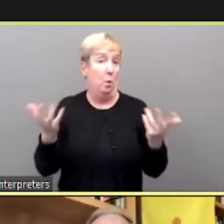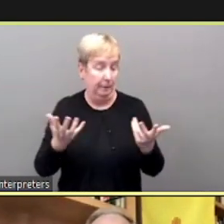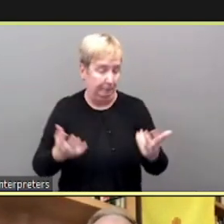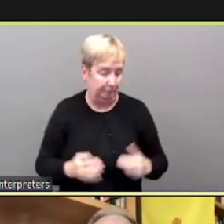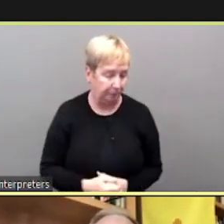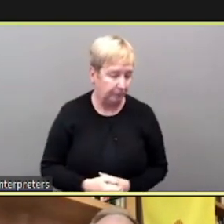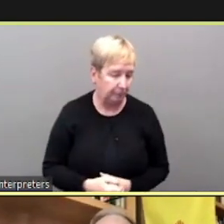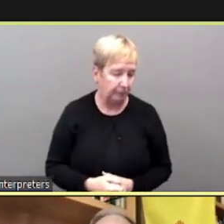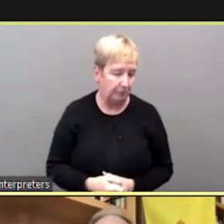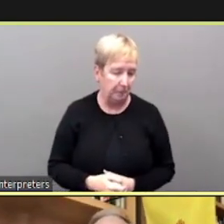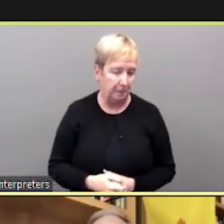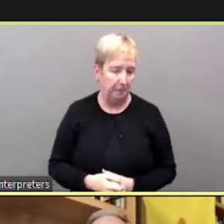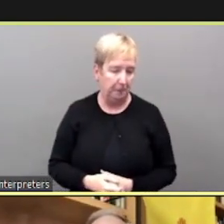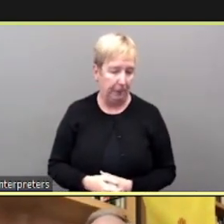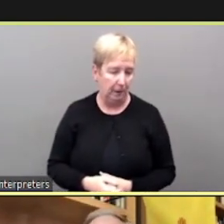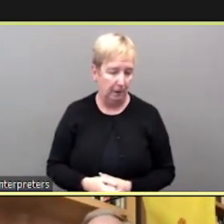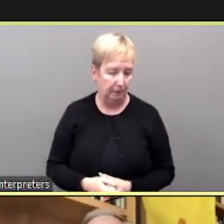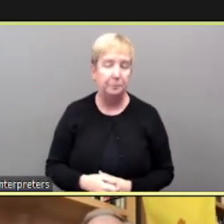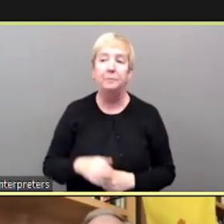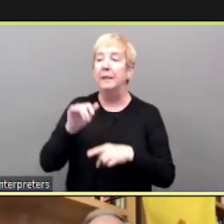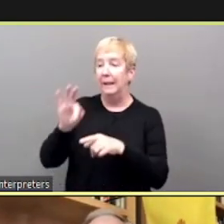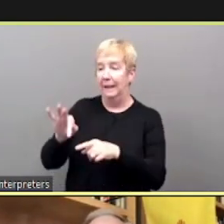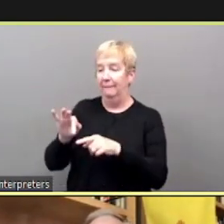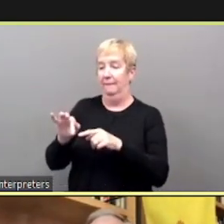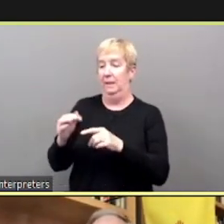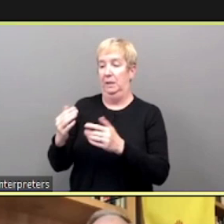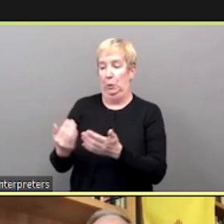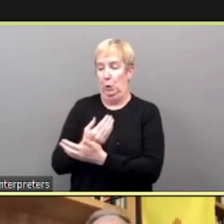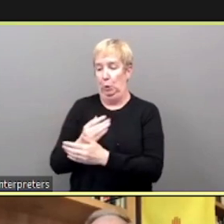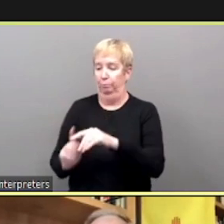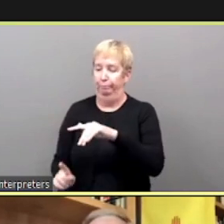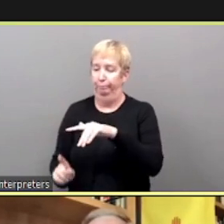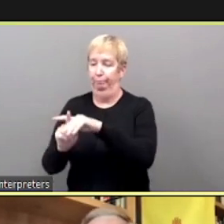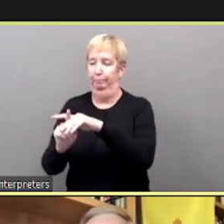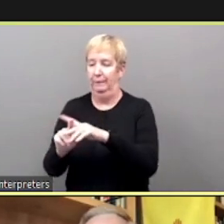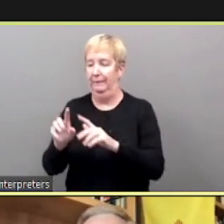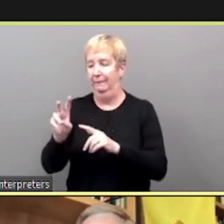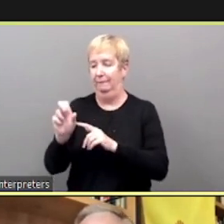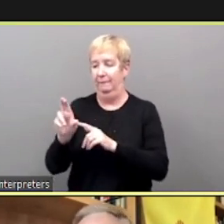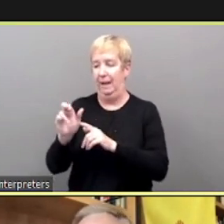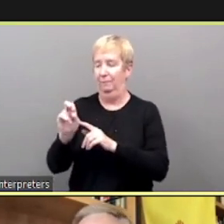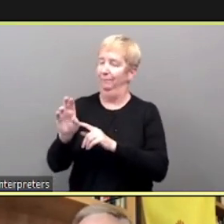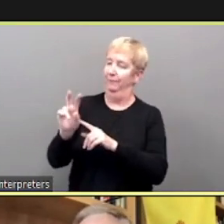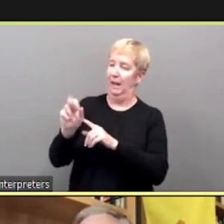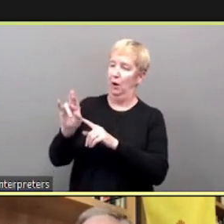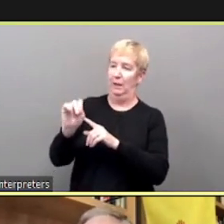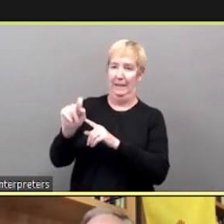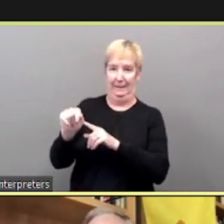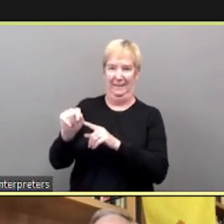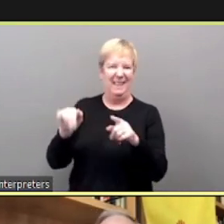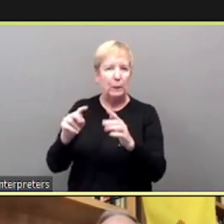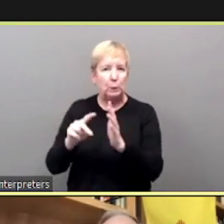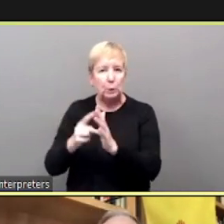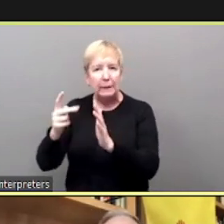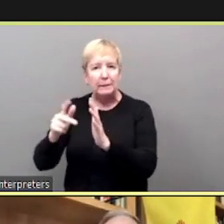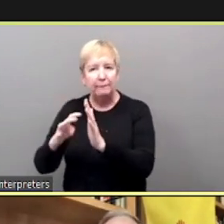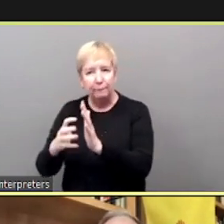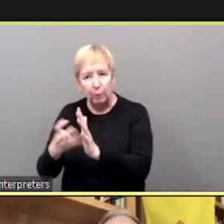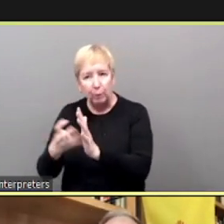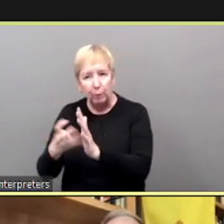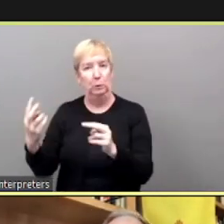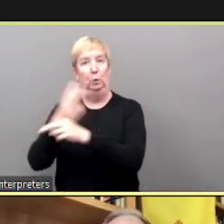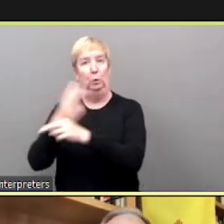when we have a variant of COVID that's, let's just say 2 to 4 times more infectious than the previous